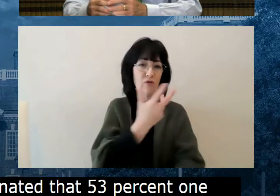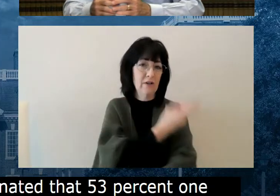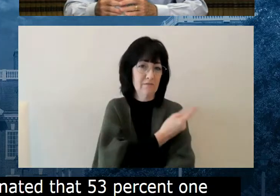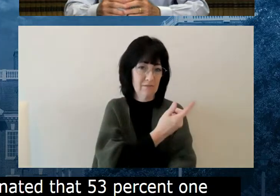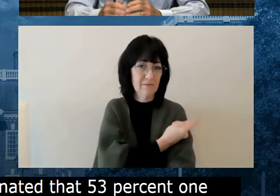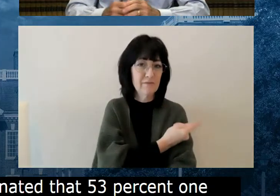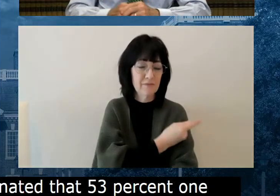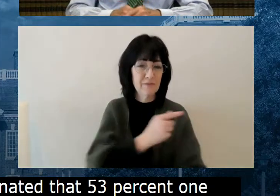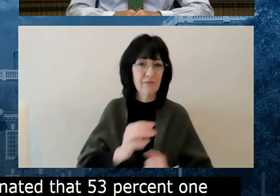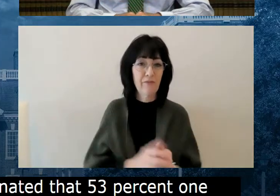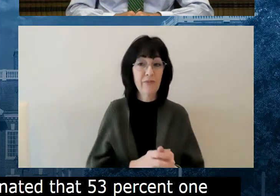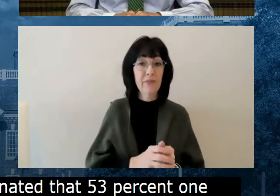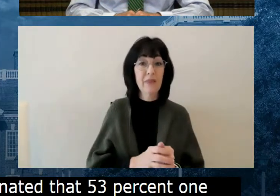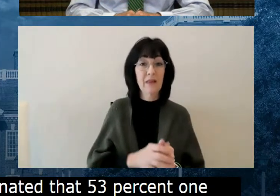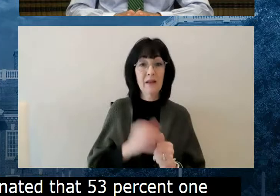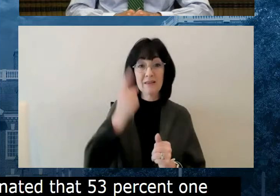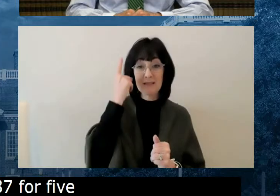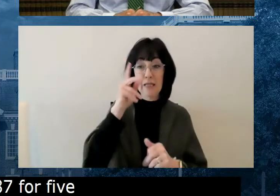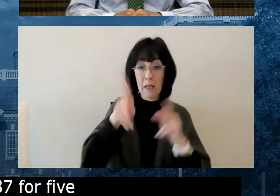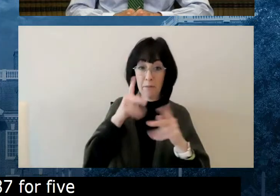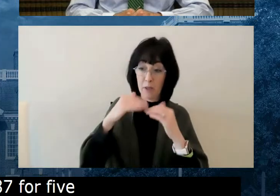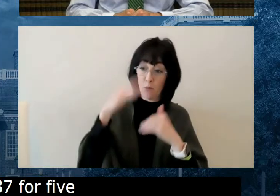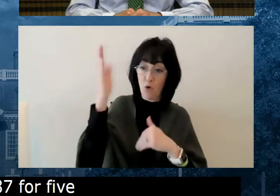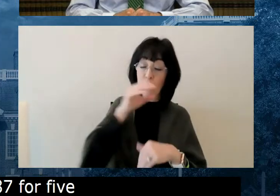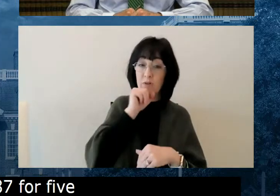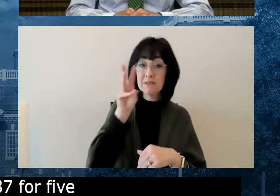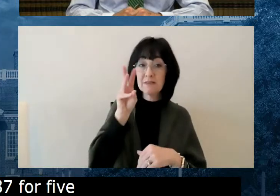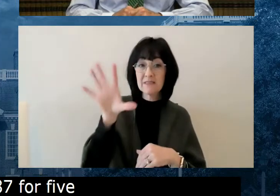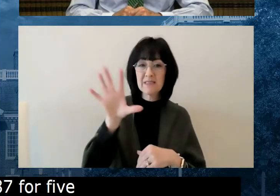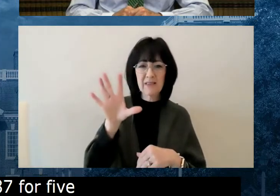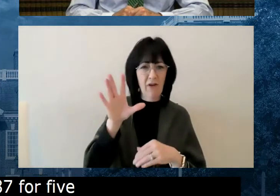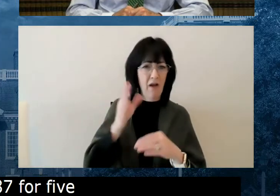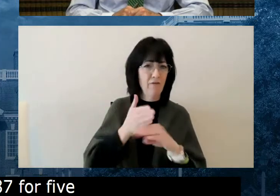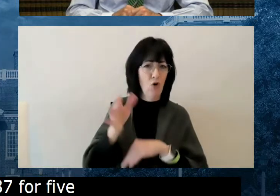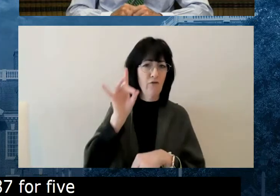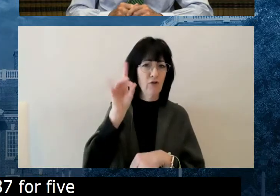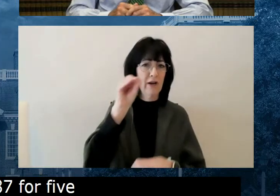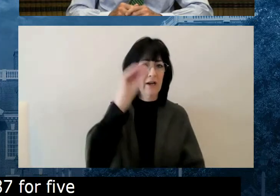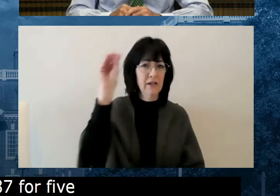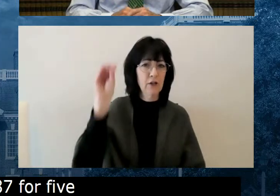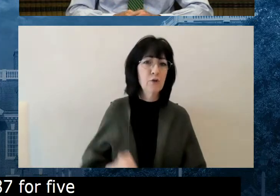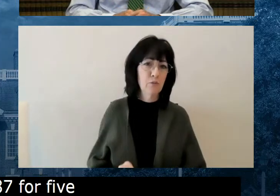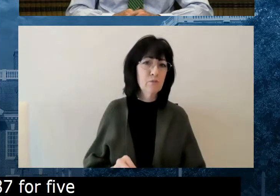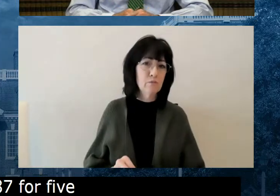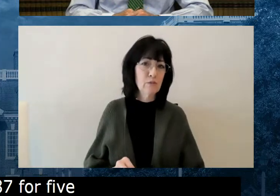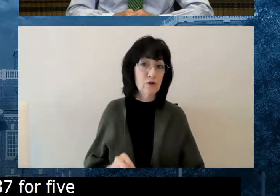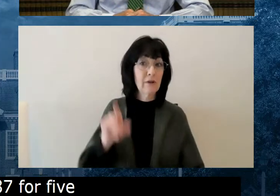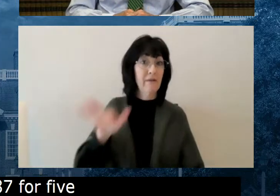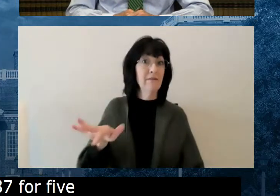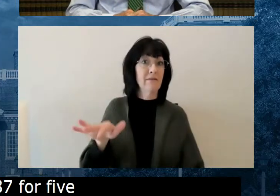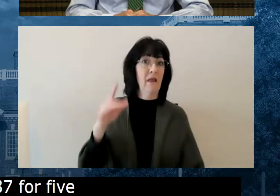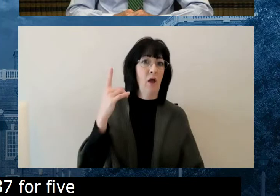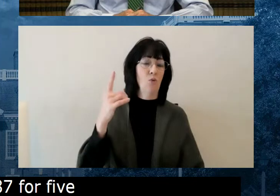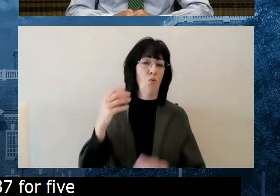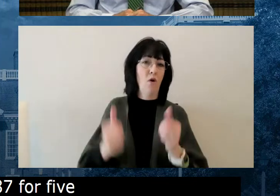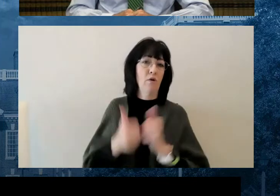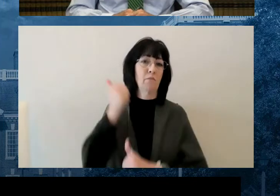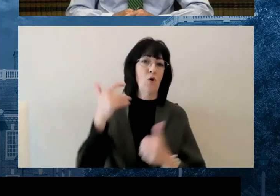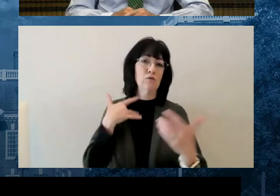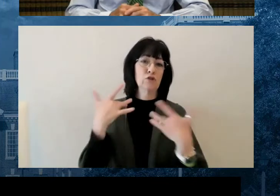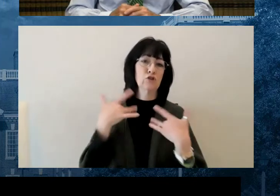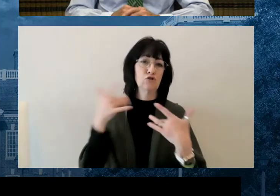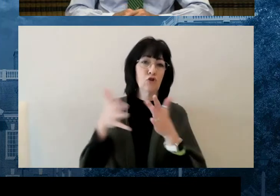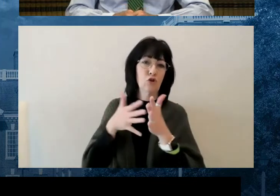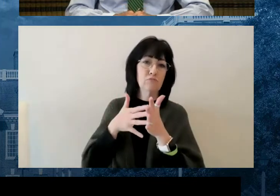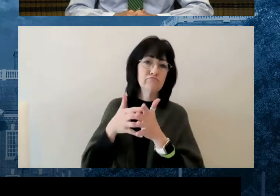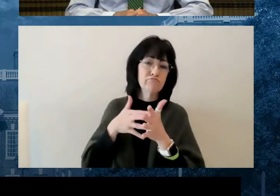dose, and almost 80% are fully vaccinated with the most vulnerable populations. There is some difference